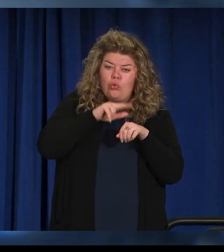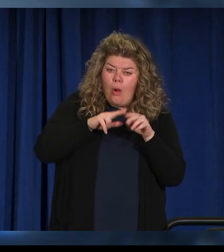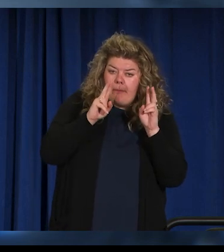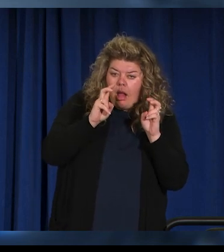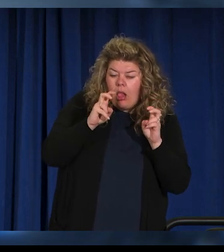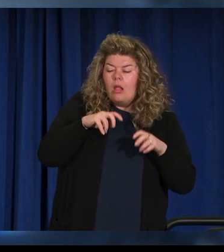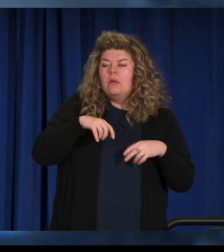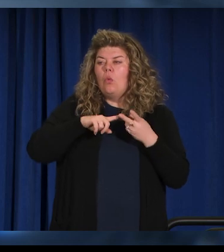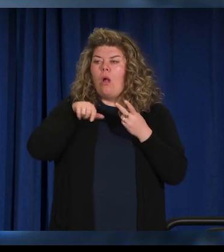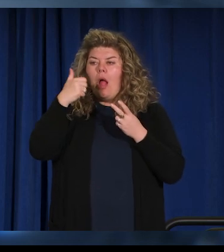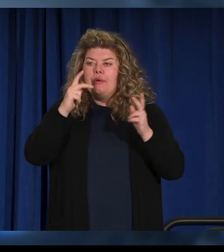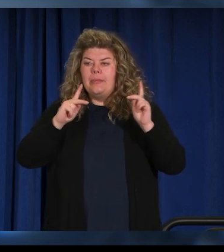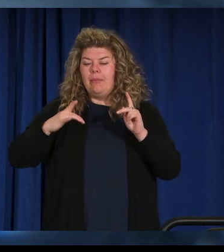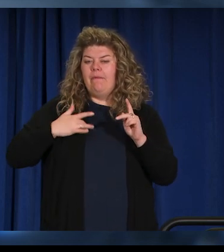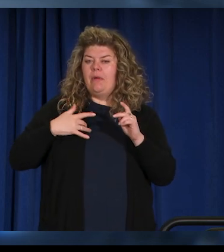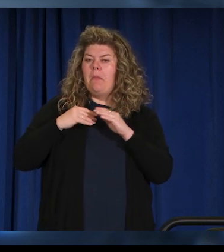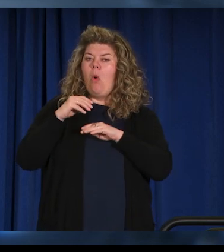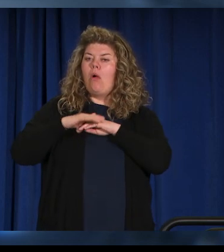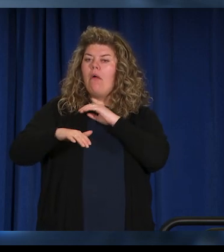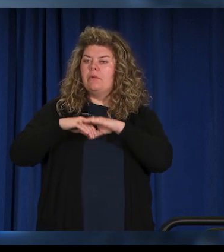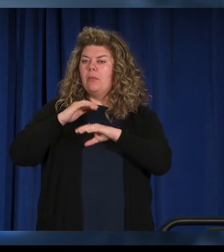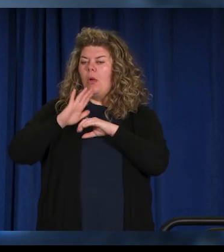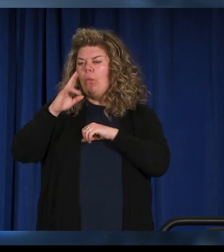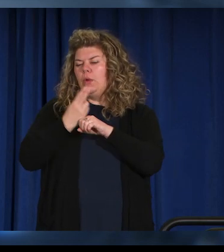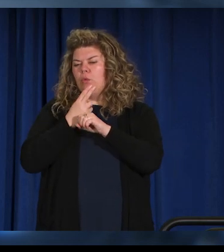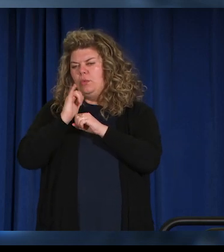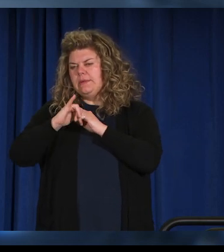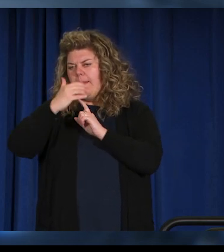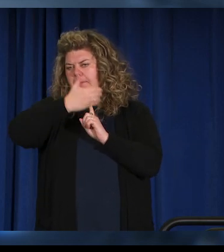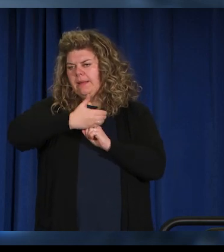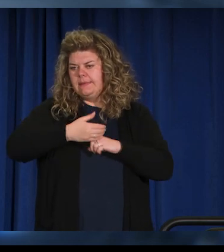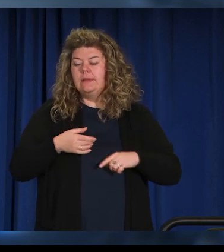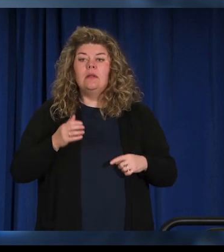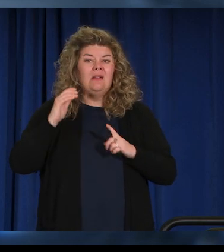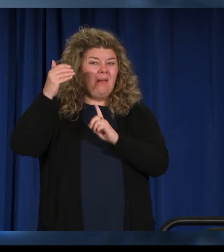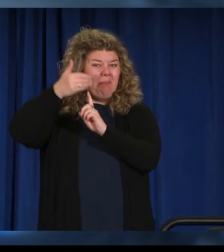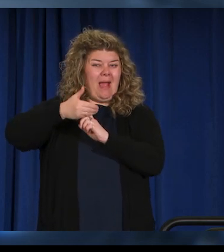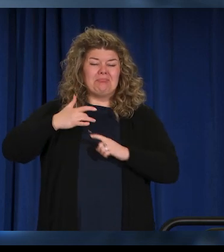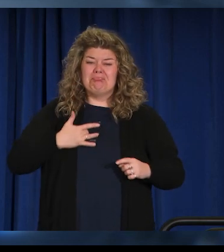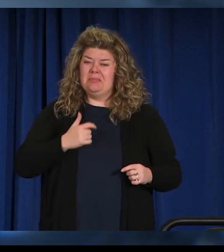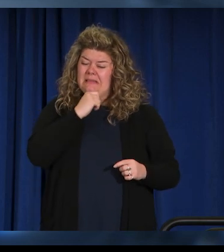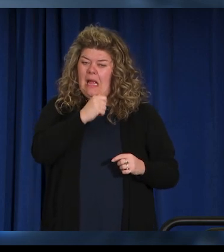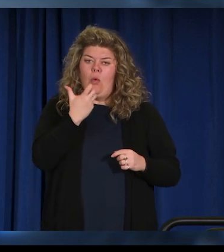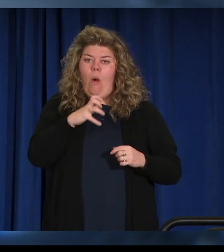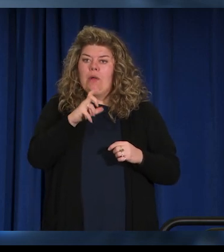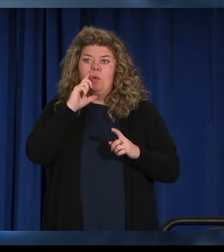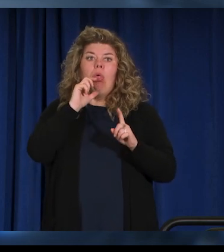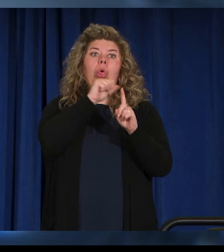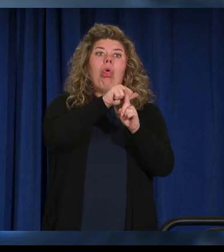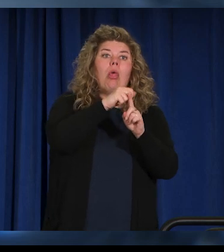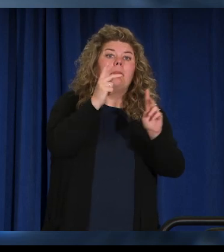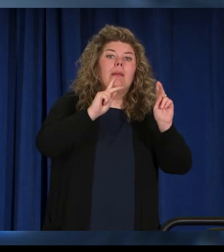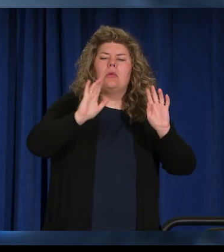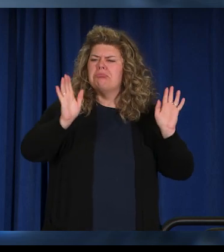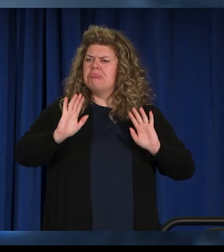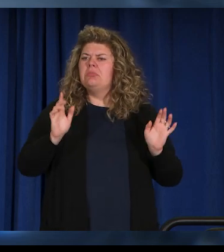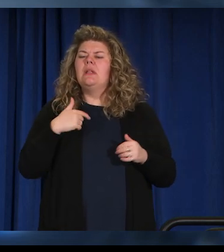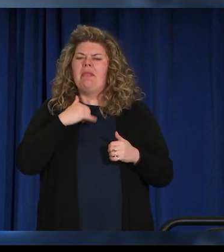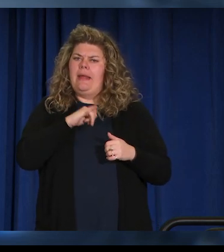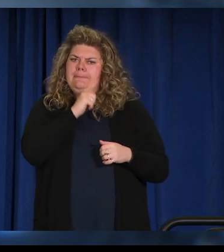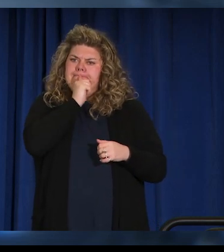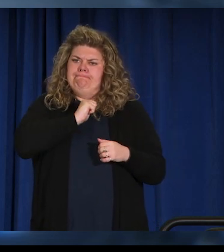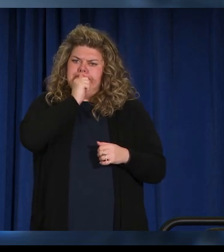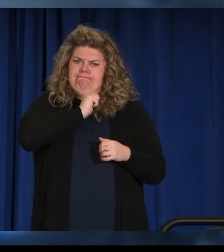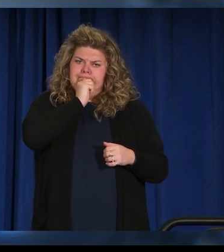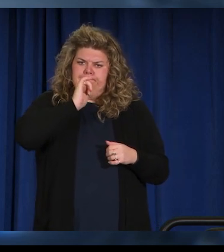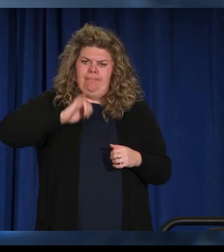and make others feel more comfortable around them. Masking is not intended to be deceptive. It's a survival technique that can have